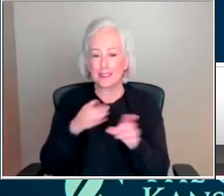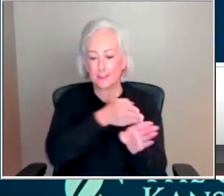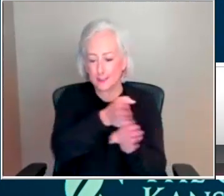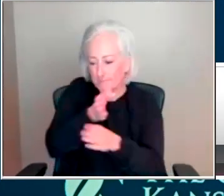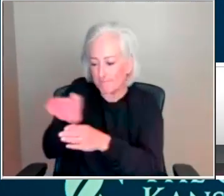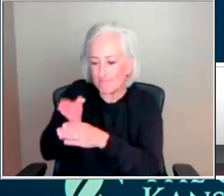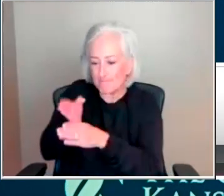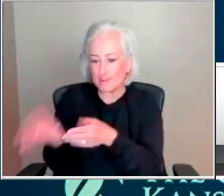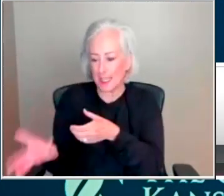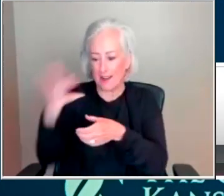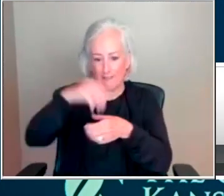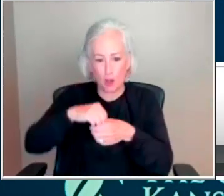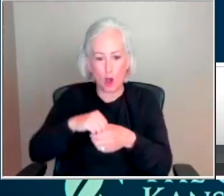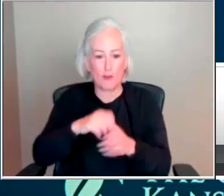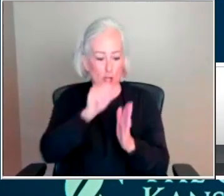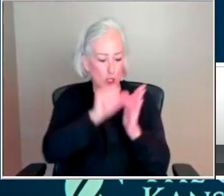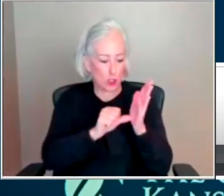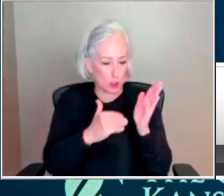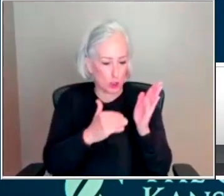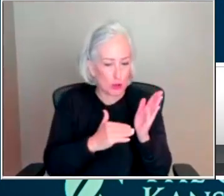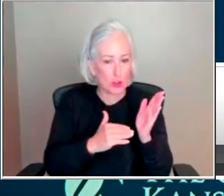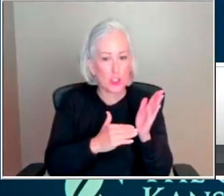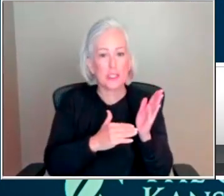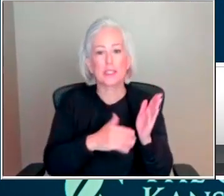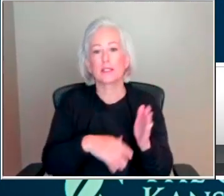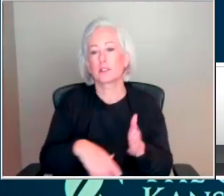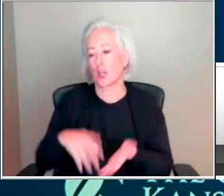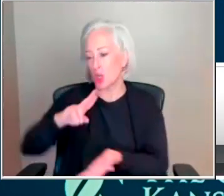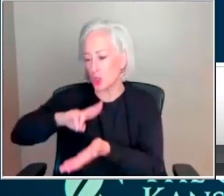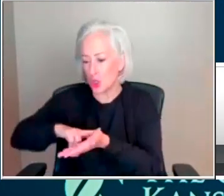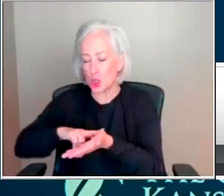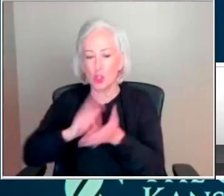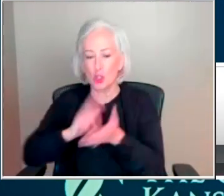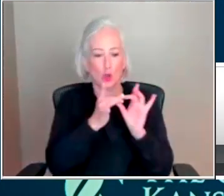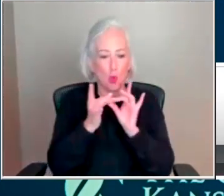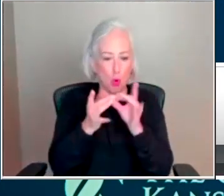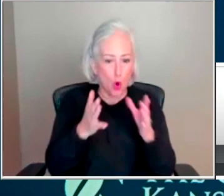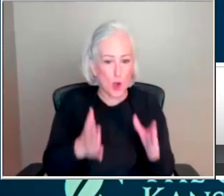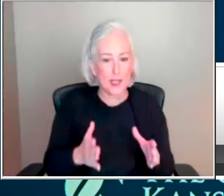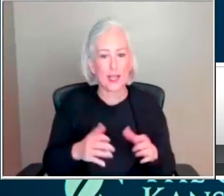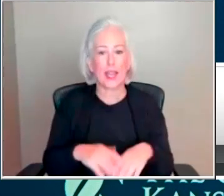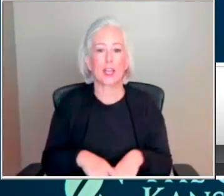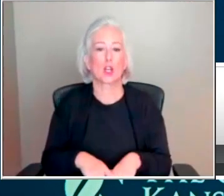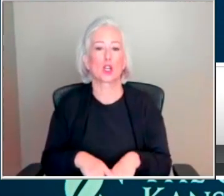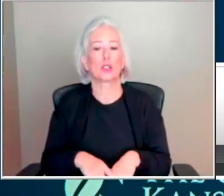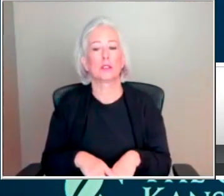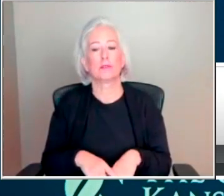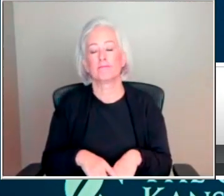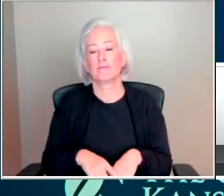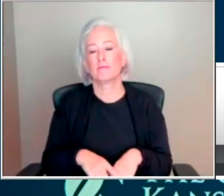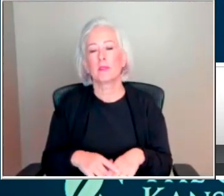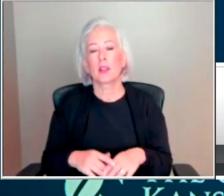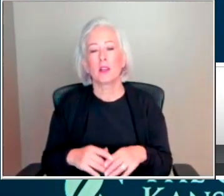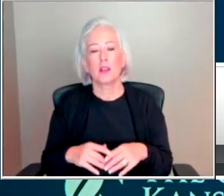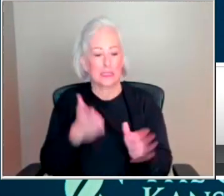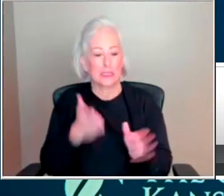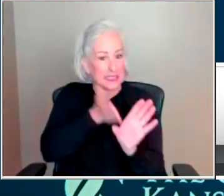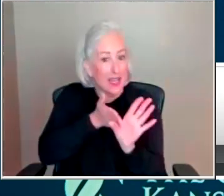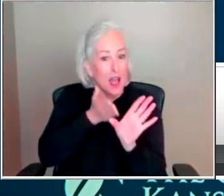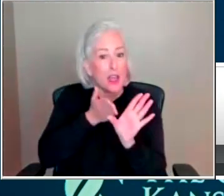to the surgeons to the nurses and coordinators that are involved with the process, psychiatry,